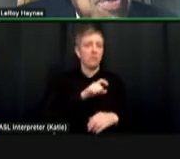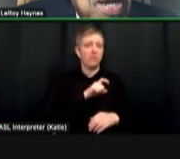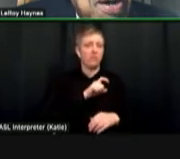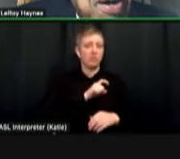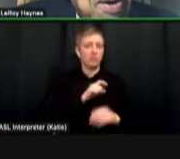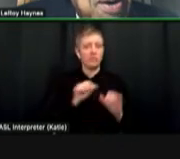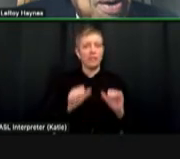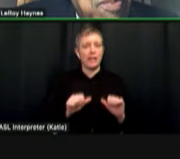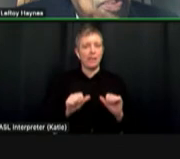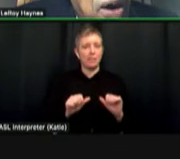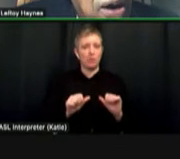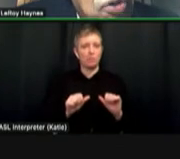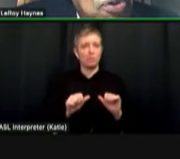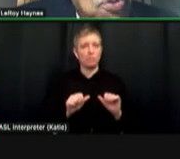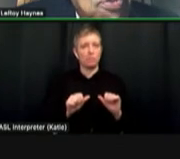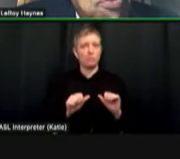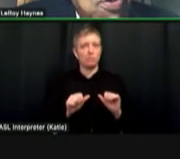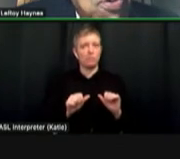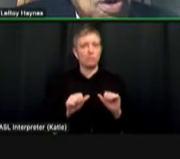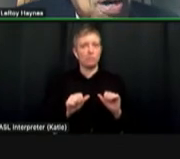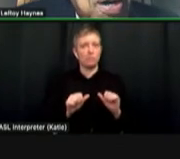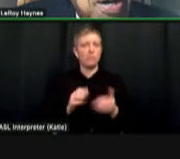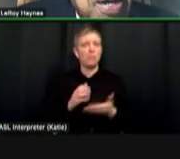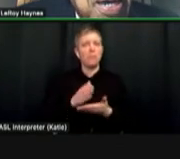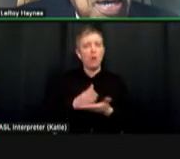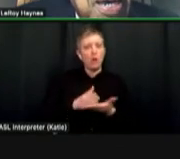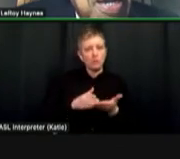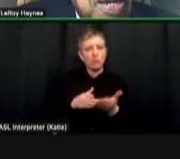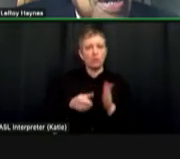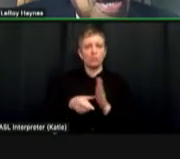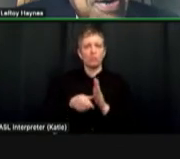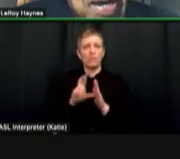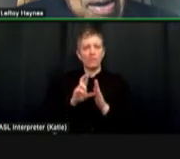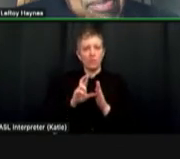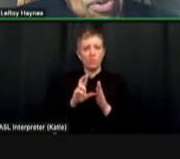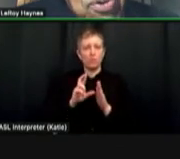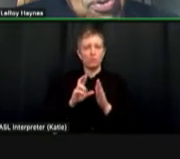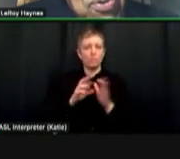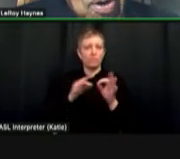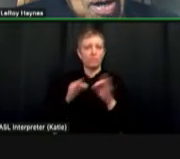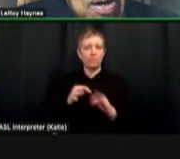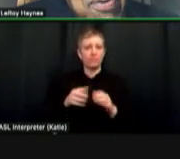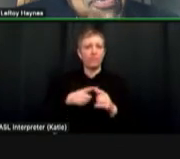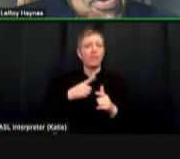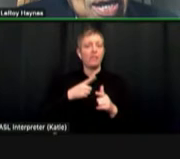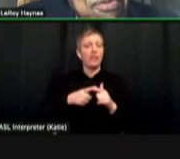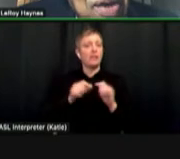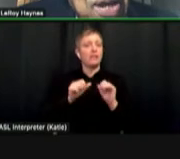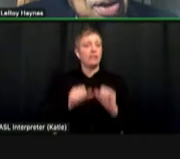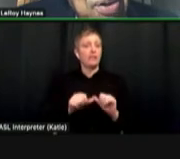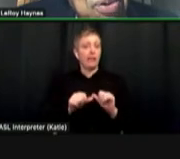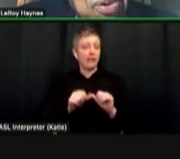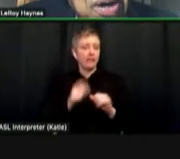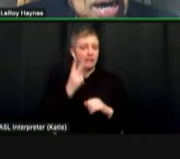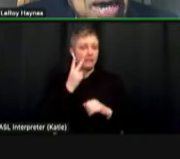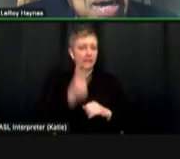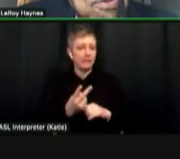give their partial review, and then they are able to see the